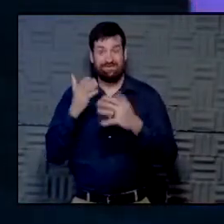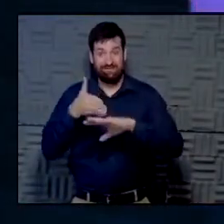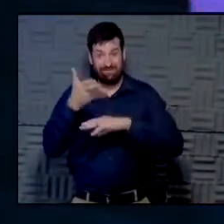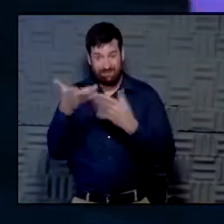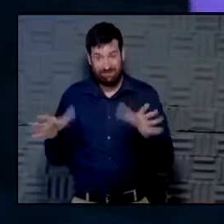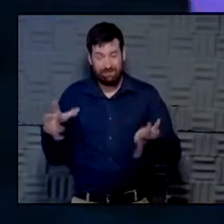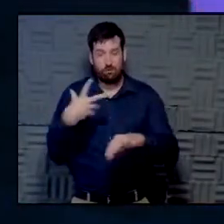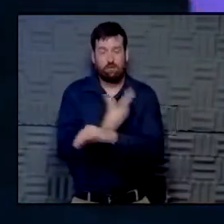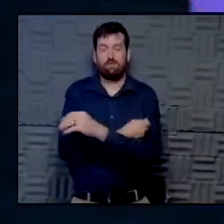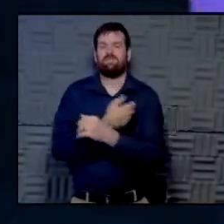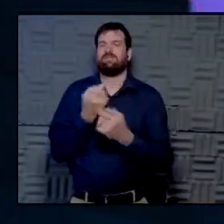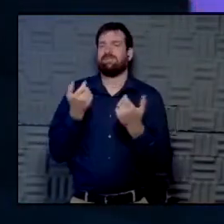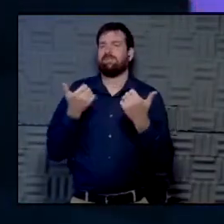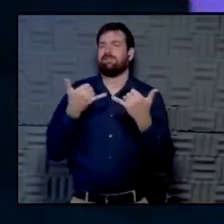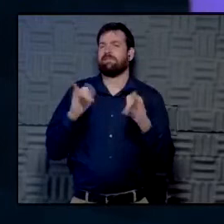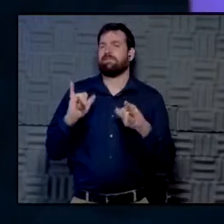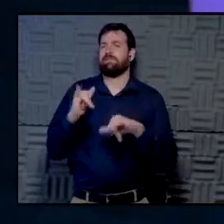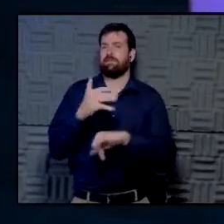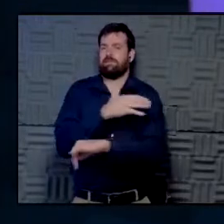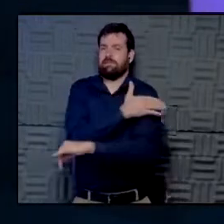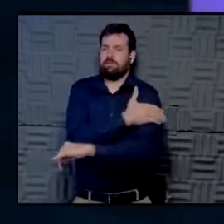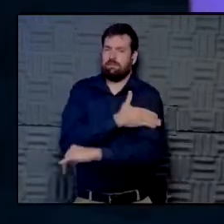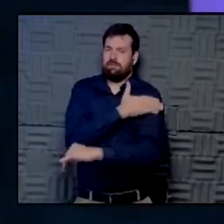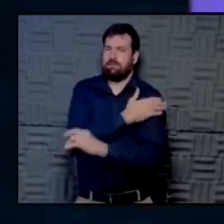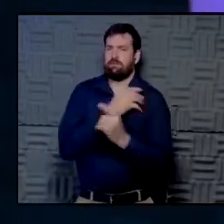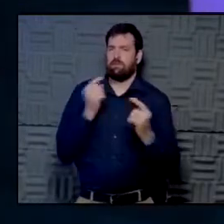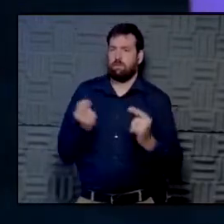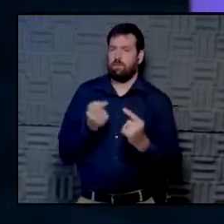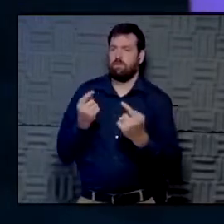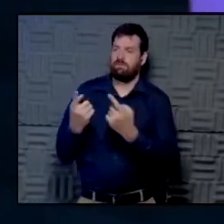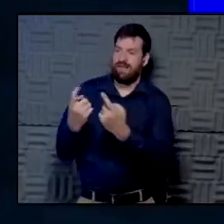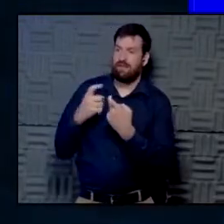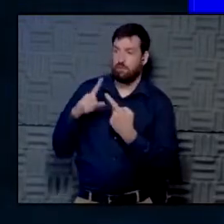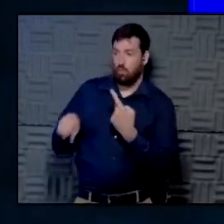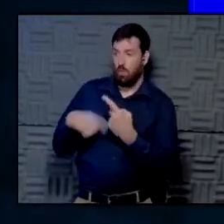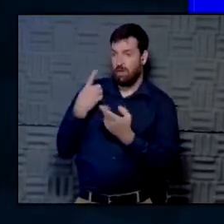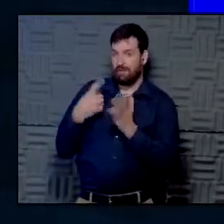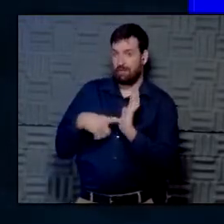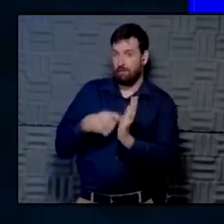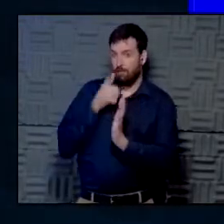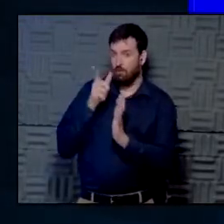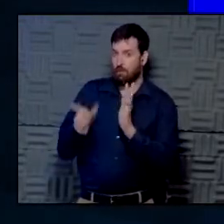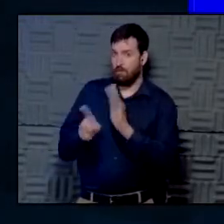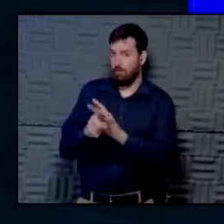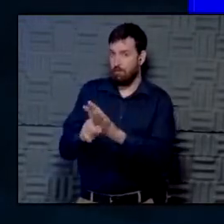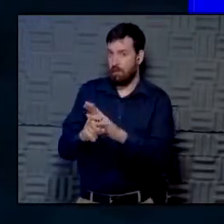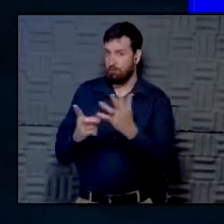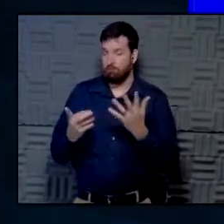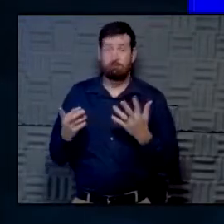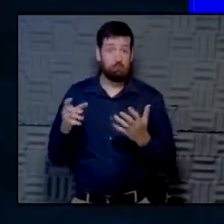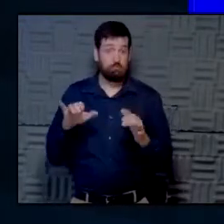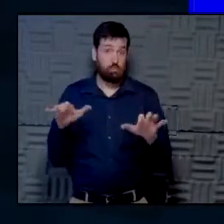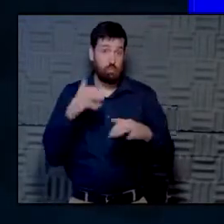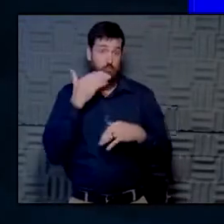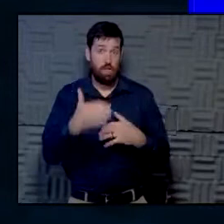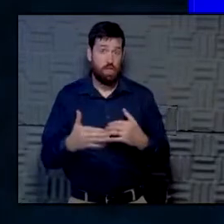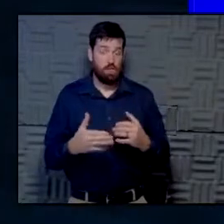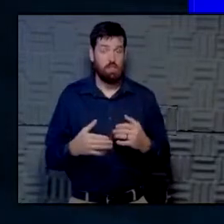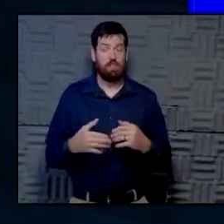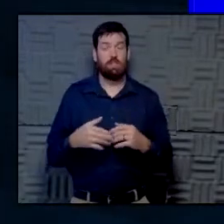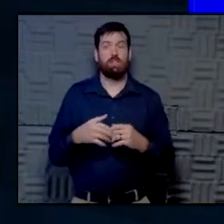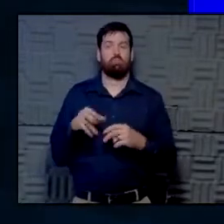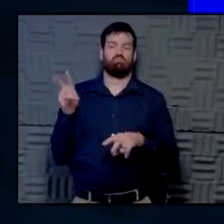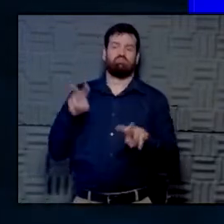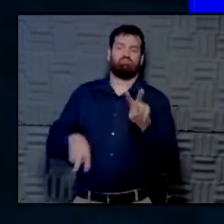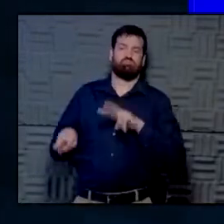still had a little bit of shoulder ache, but she actually asked me, when will I start having symptoms? So she was doing well from a